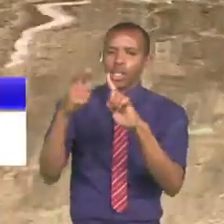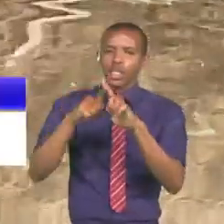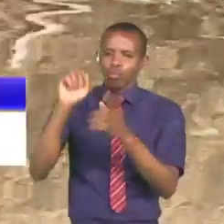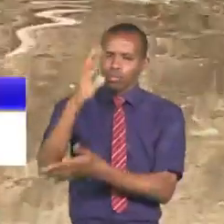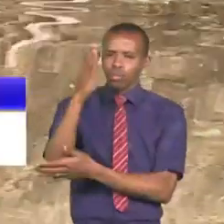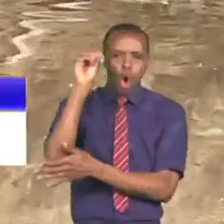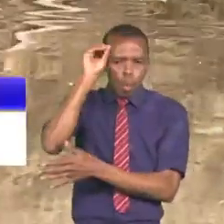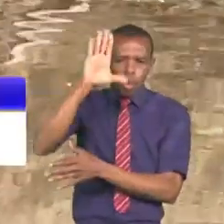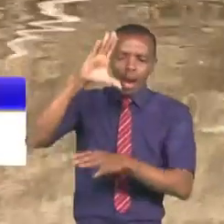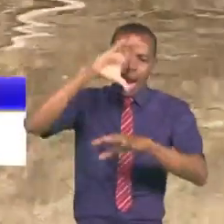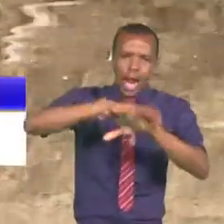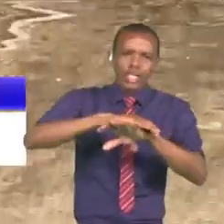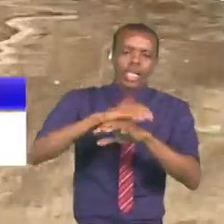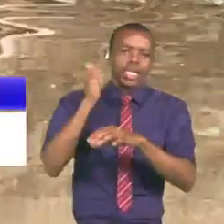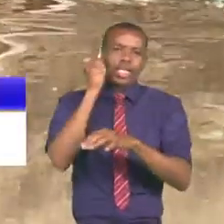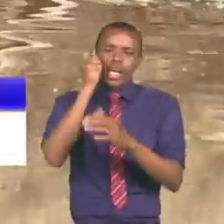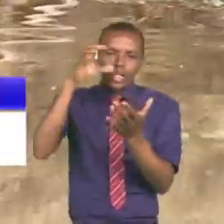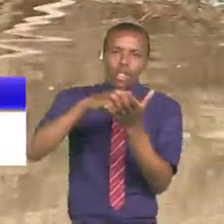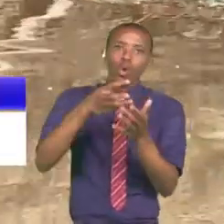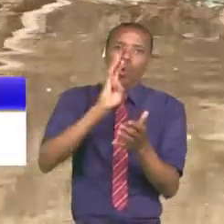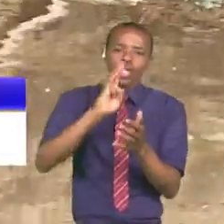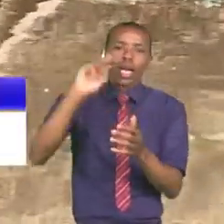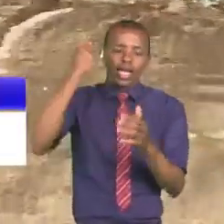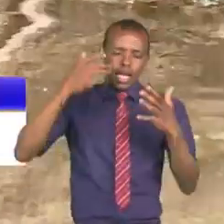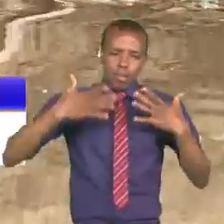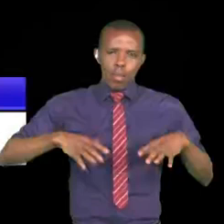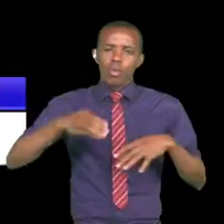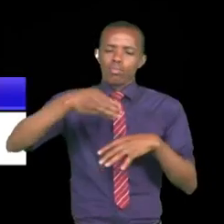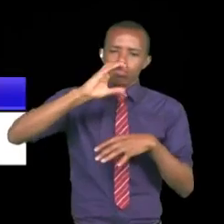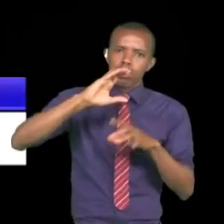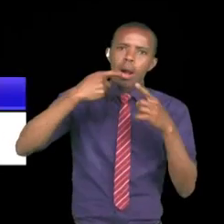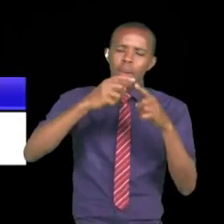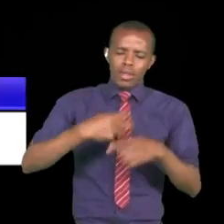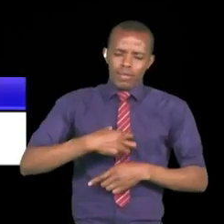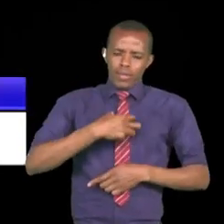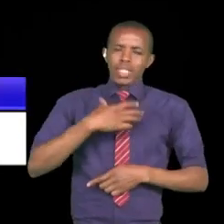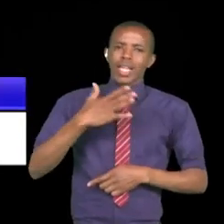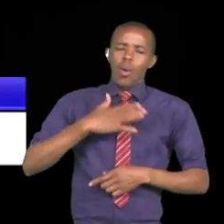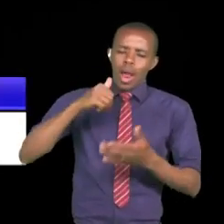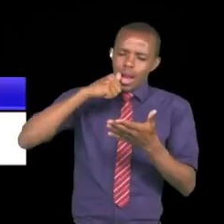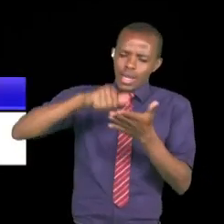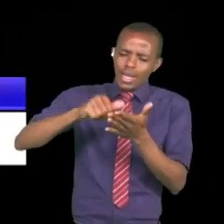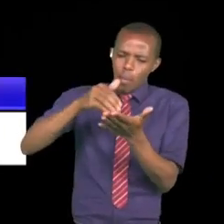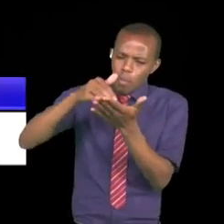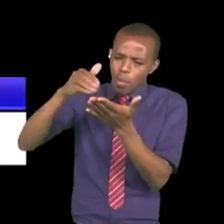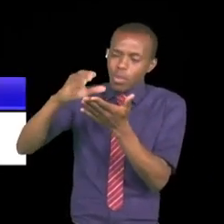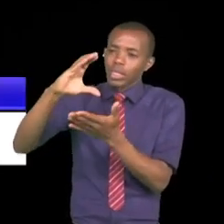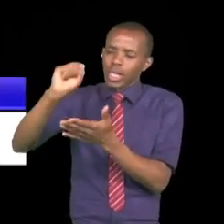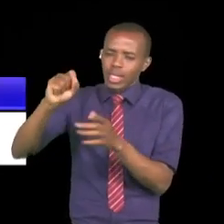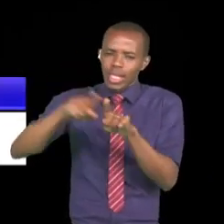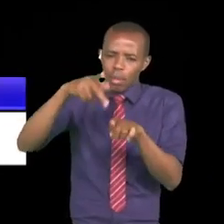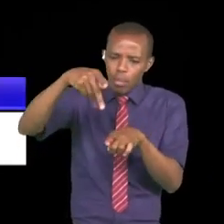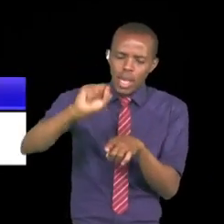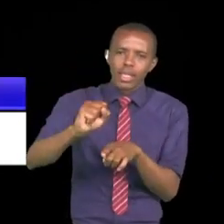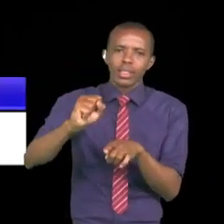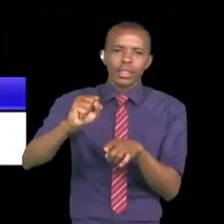their opinion on the sad state of the water that Kenyans are consuming, but our visit and many letters to the Cabinet Secretary and his